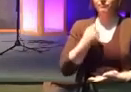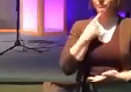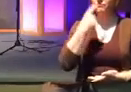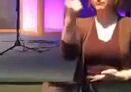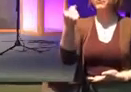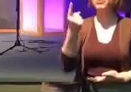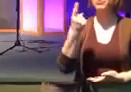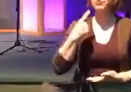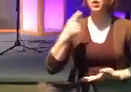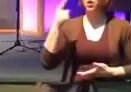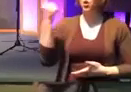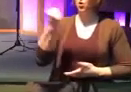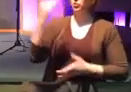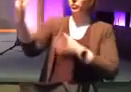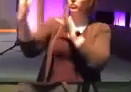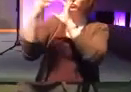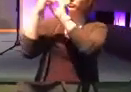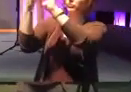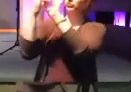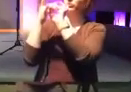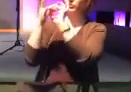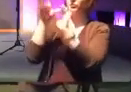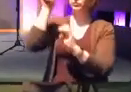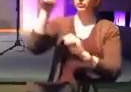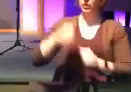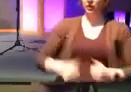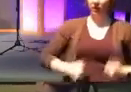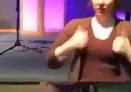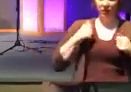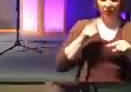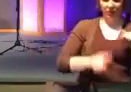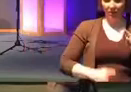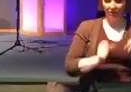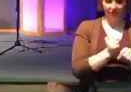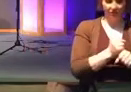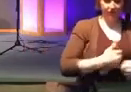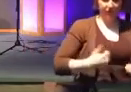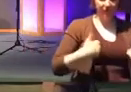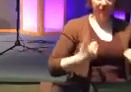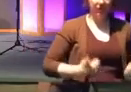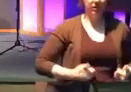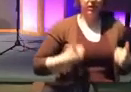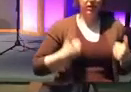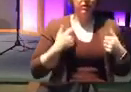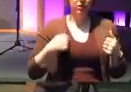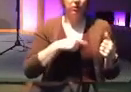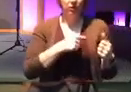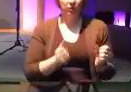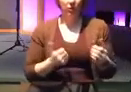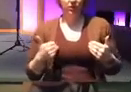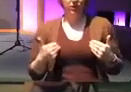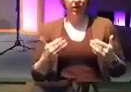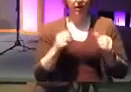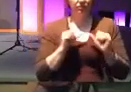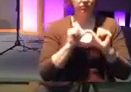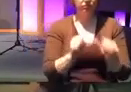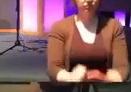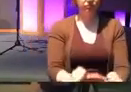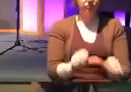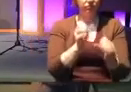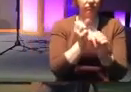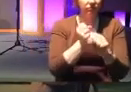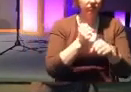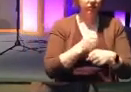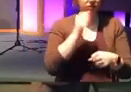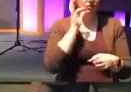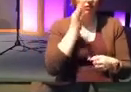unless we're connected to you, the source of life, we'll produce no life. God, we want to produce fruit that lasts today.